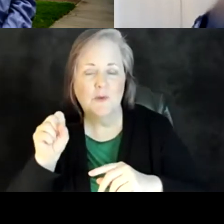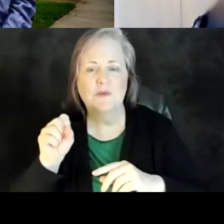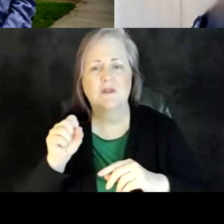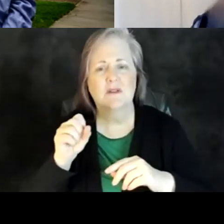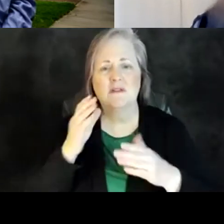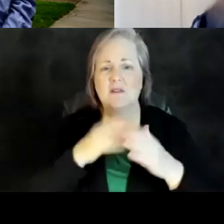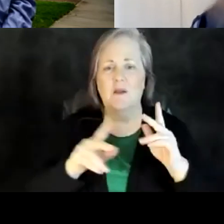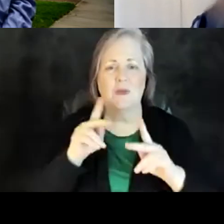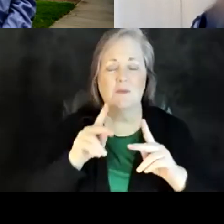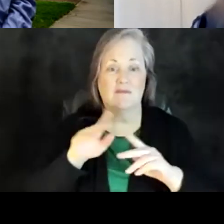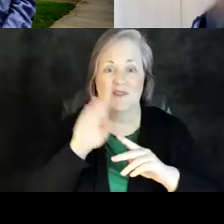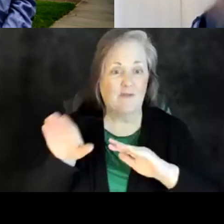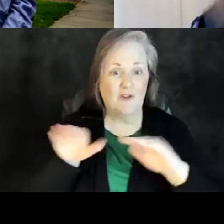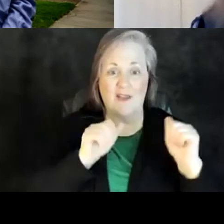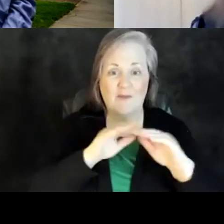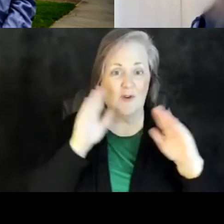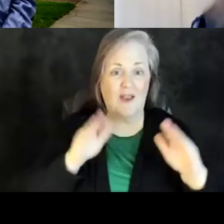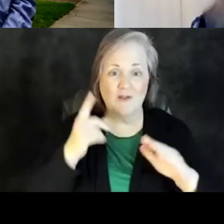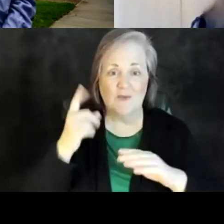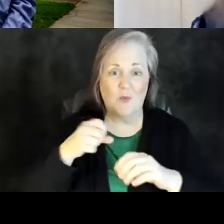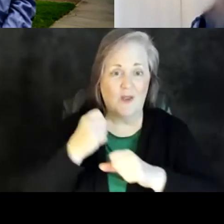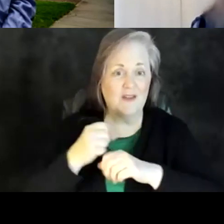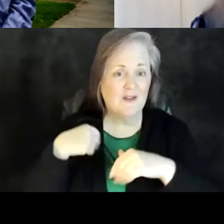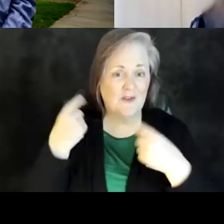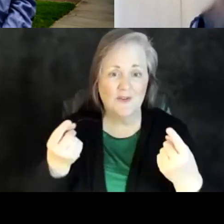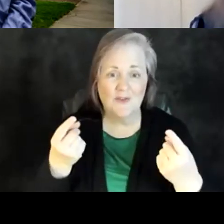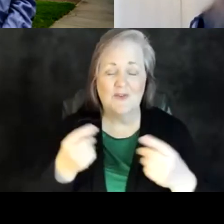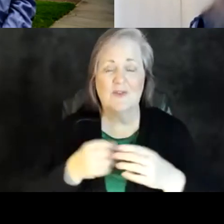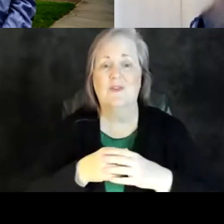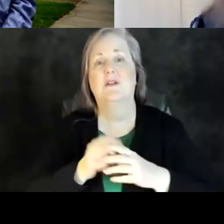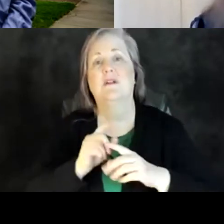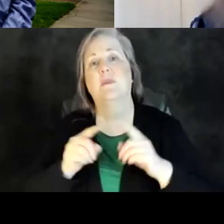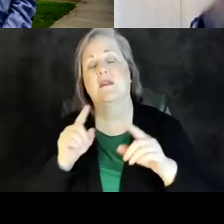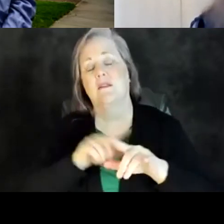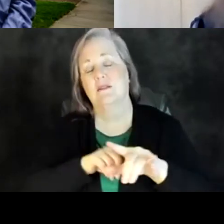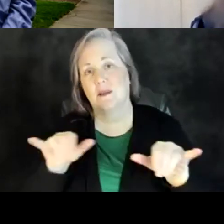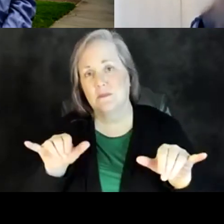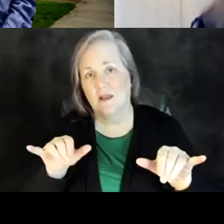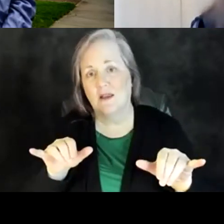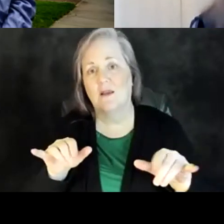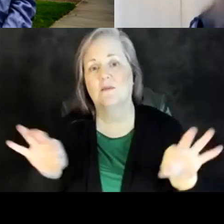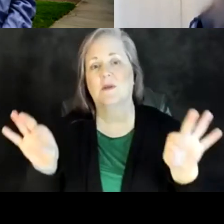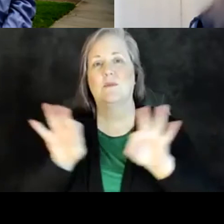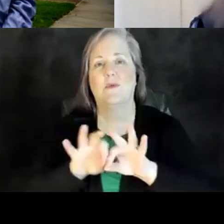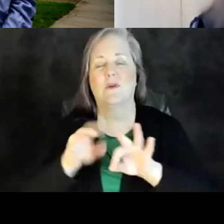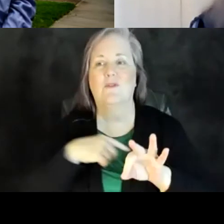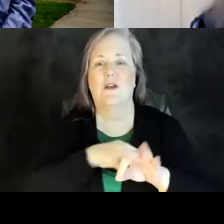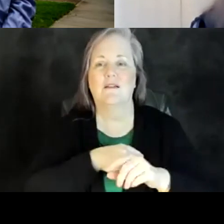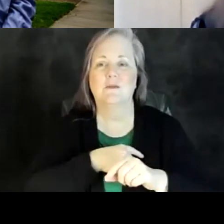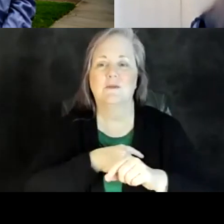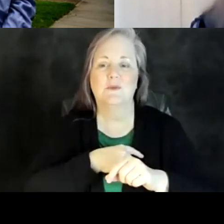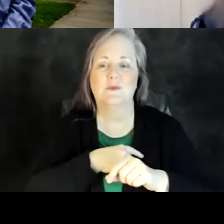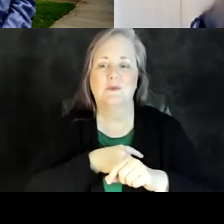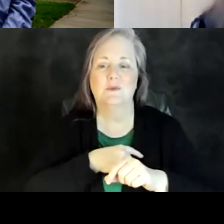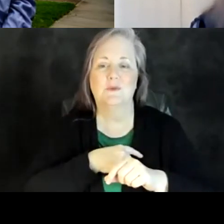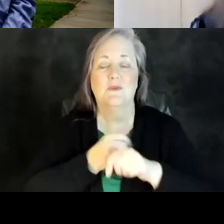who have not left their house for a whole year. But at the same time, also, it's important for us to